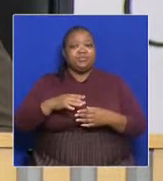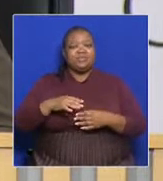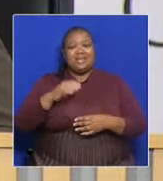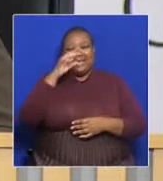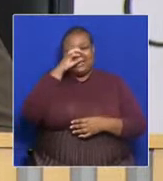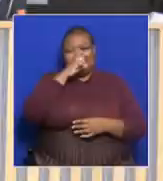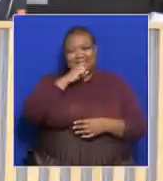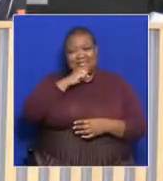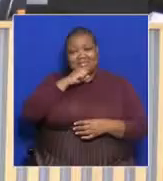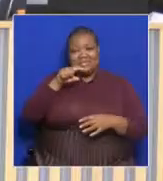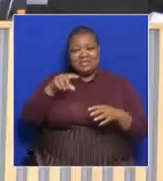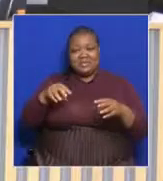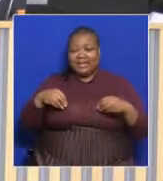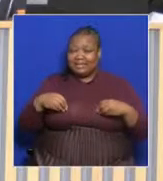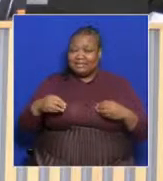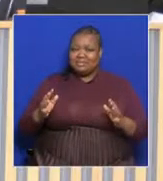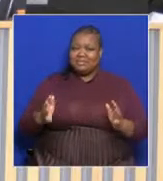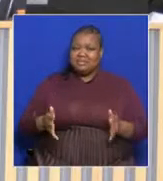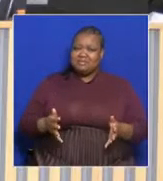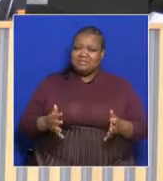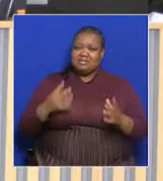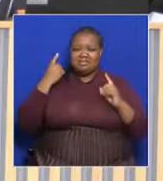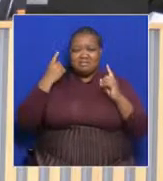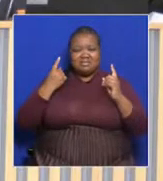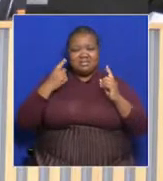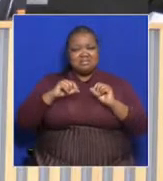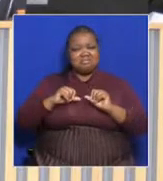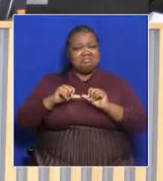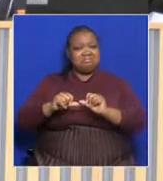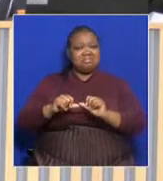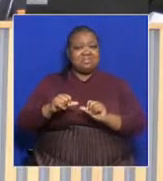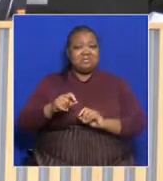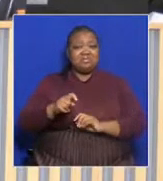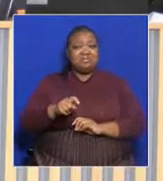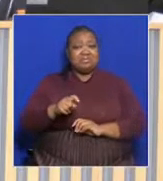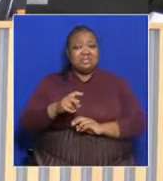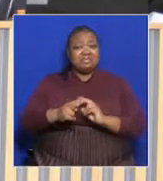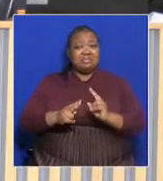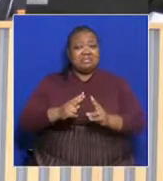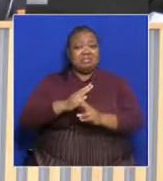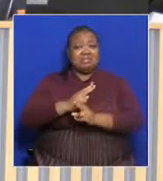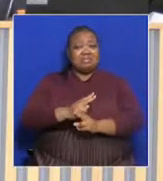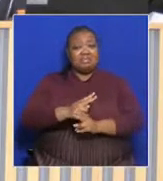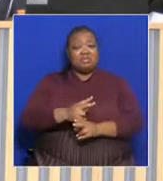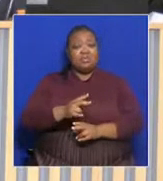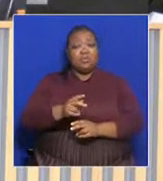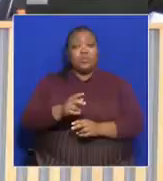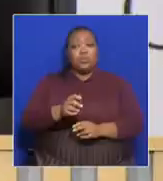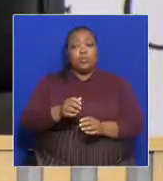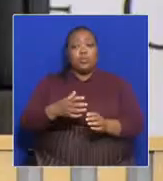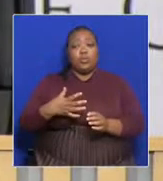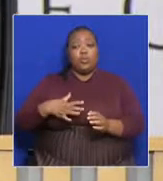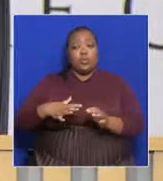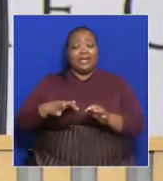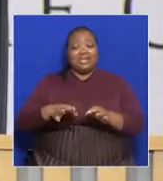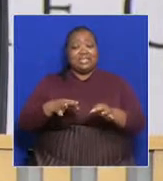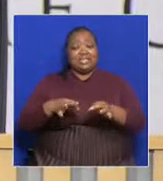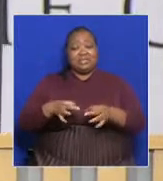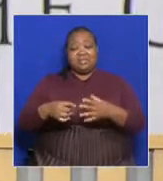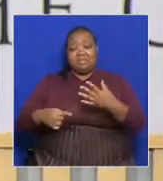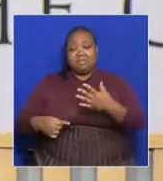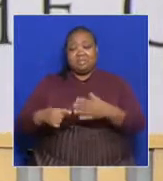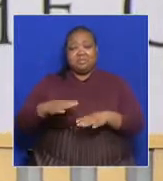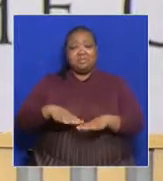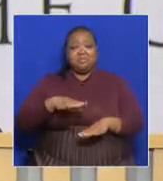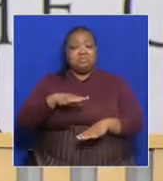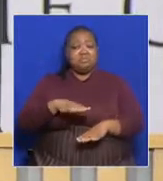that. And I think we should move on unless you again want to give some other explanation. It's fine, Chair. Thank you. I'm not gagging you.